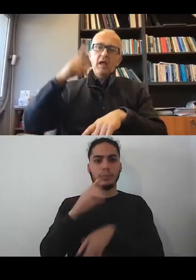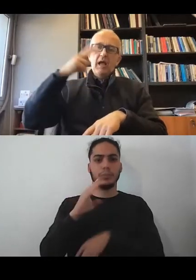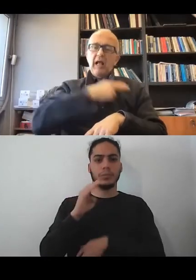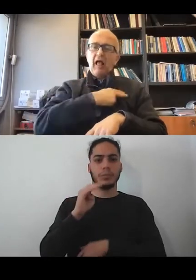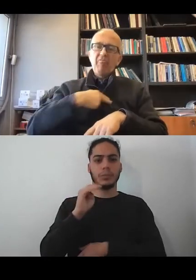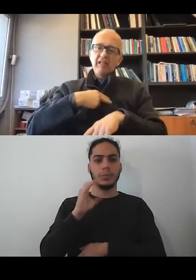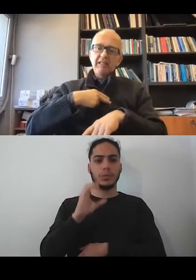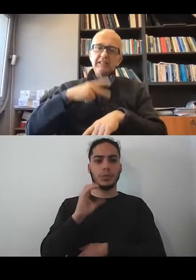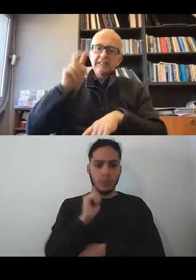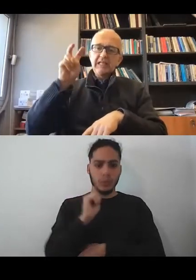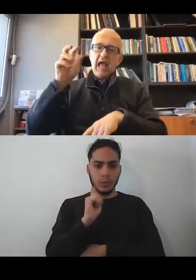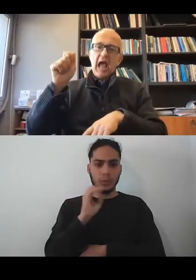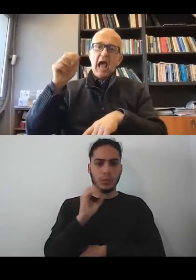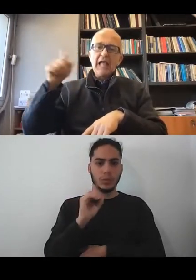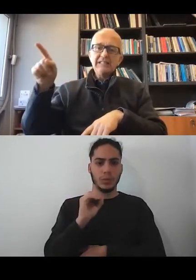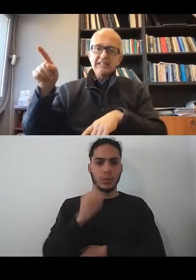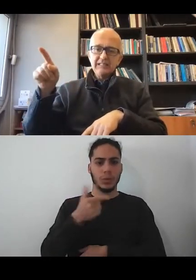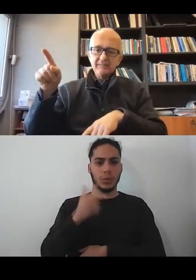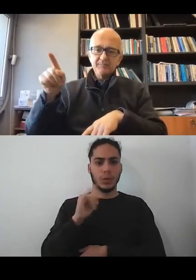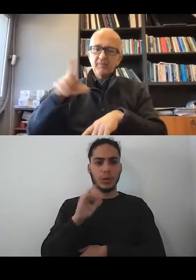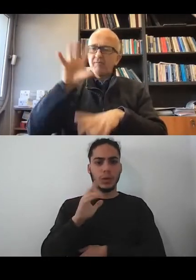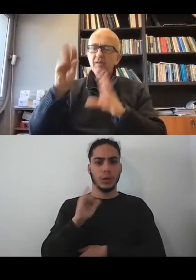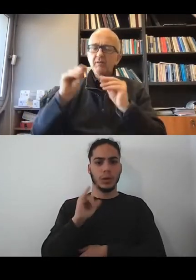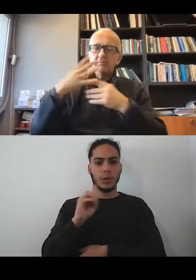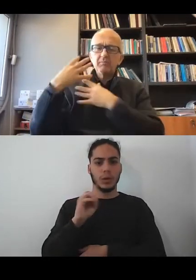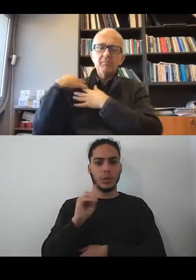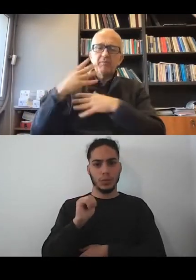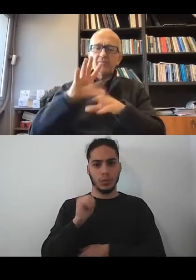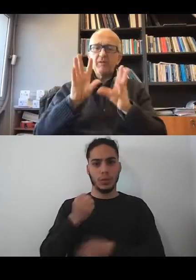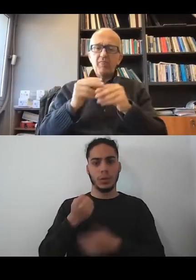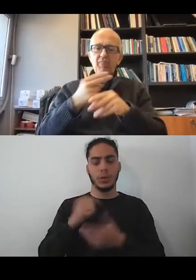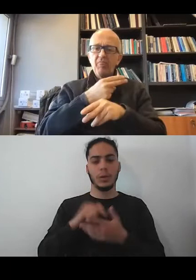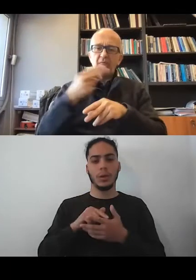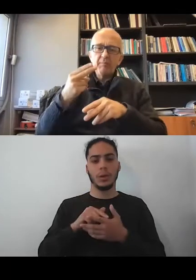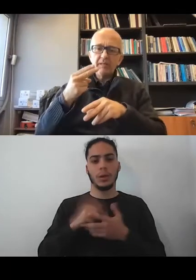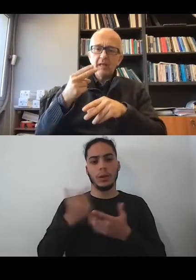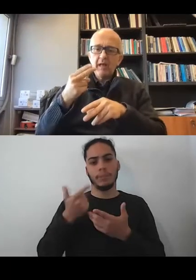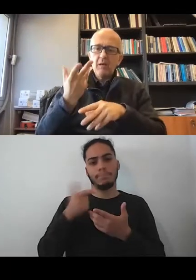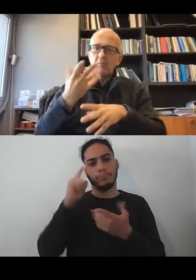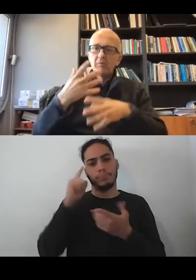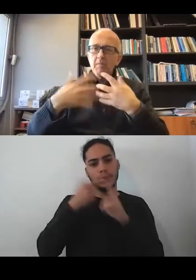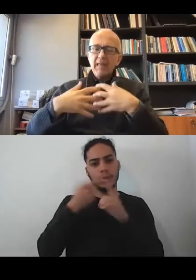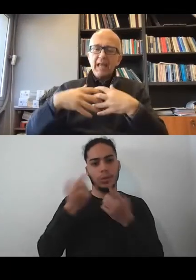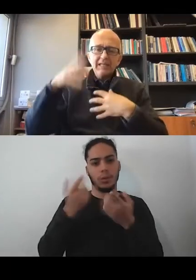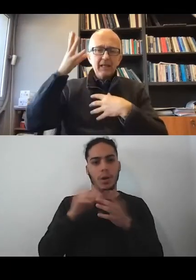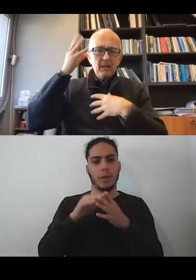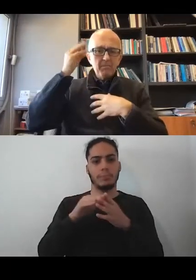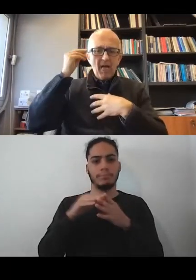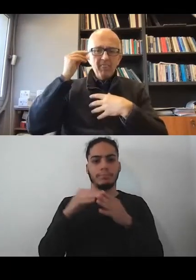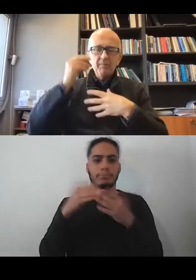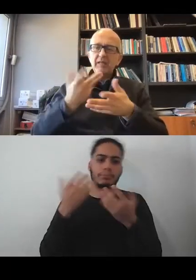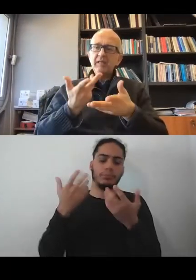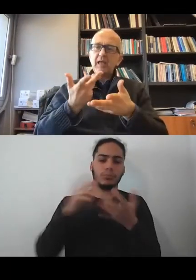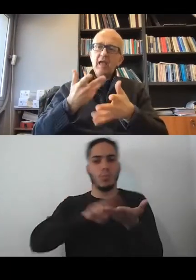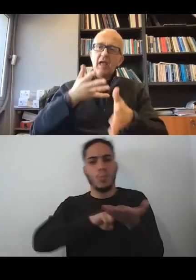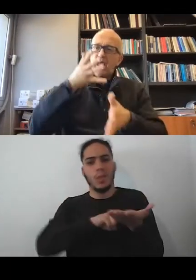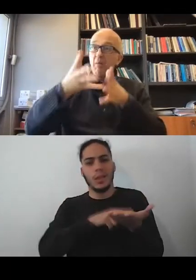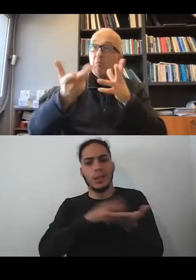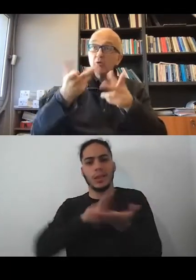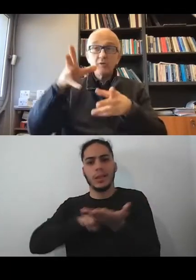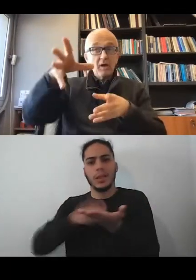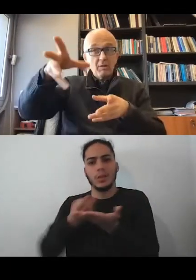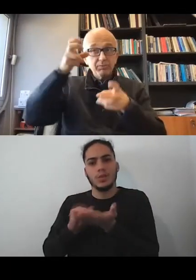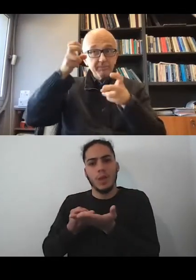They focus on machine learning for sign language understanding. This is the translation from video